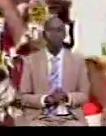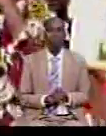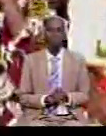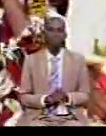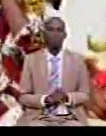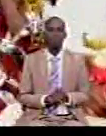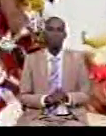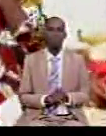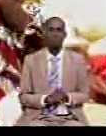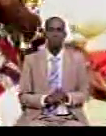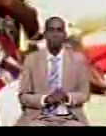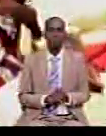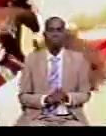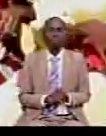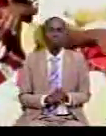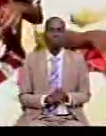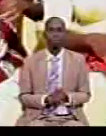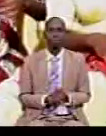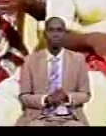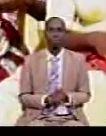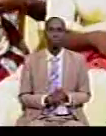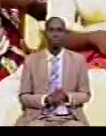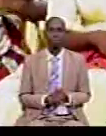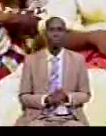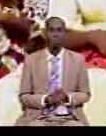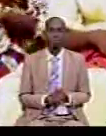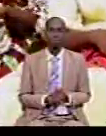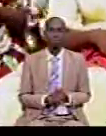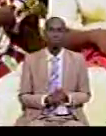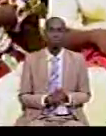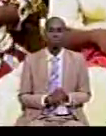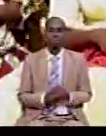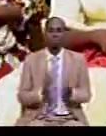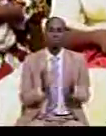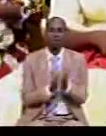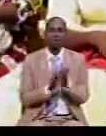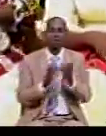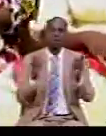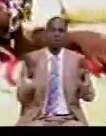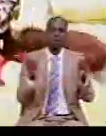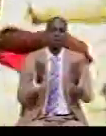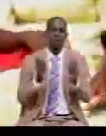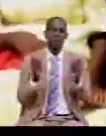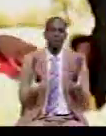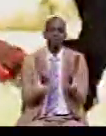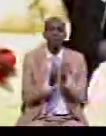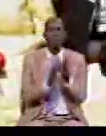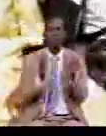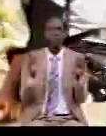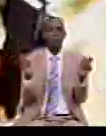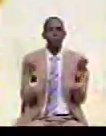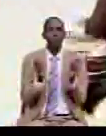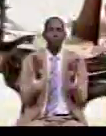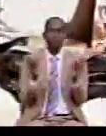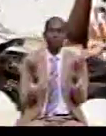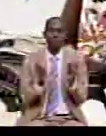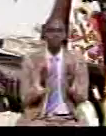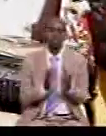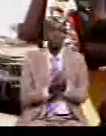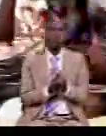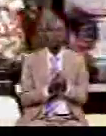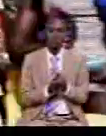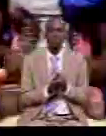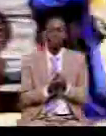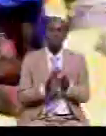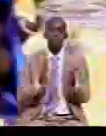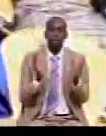Hallelujah. Hallelujah. Impact, let me hear you. Hallelujah. I can't hear